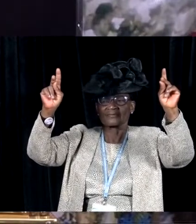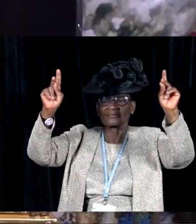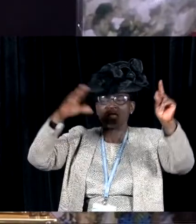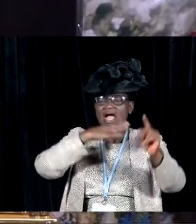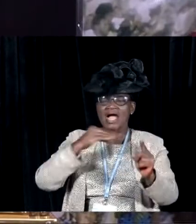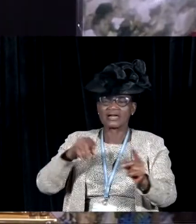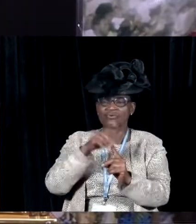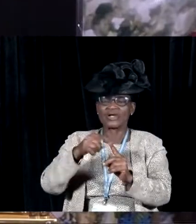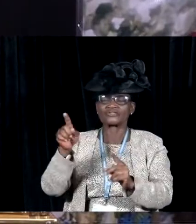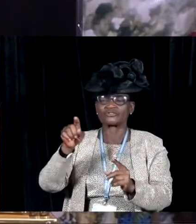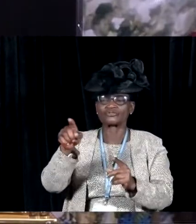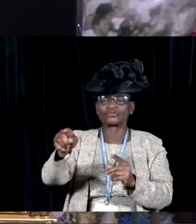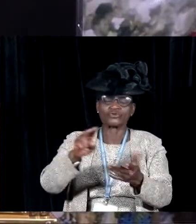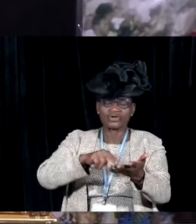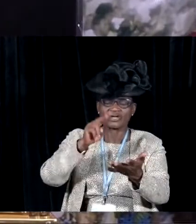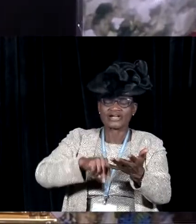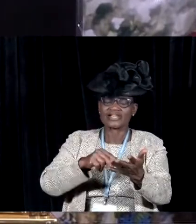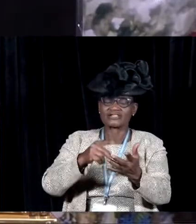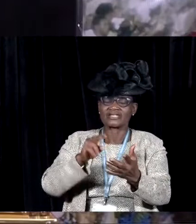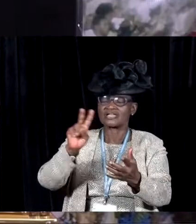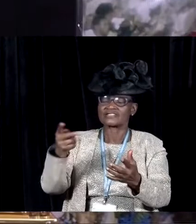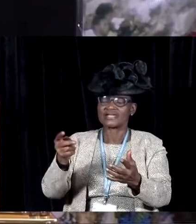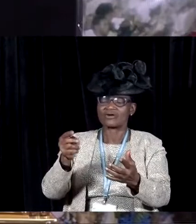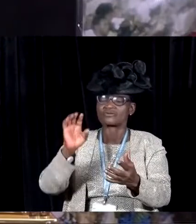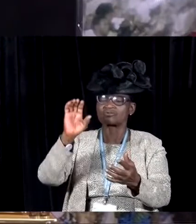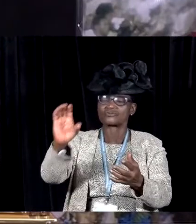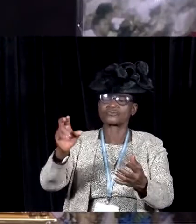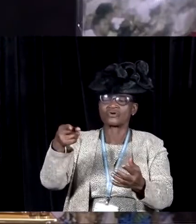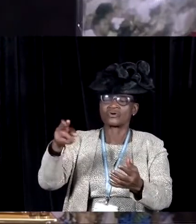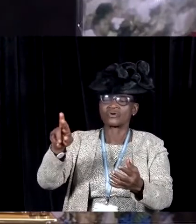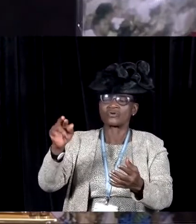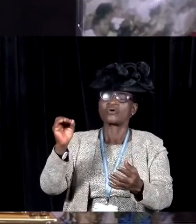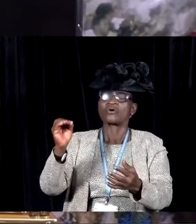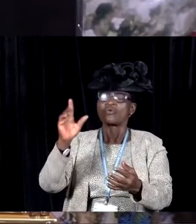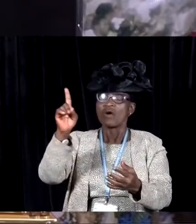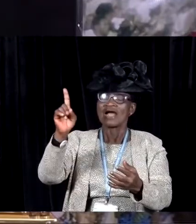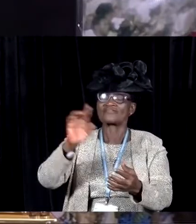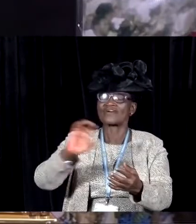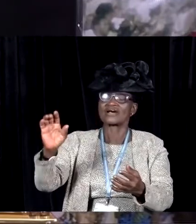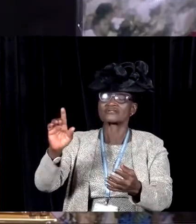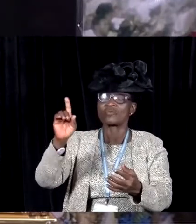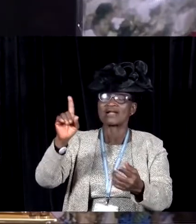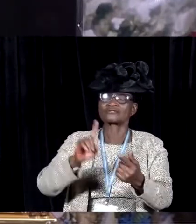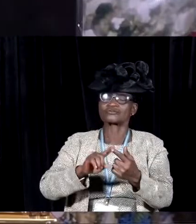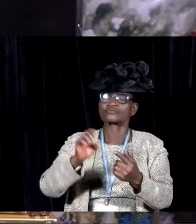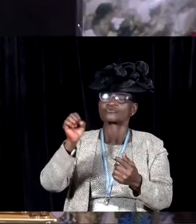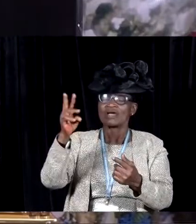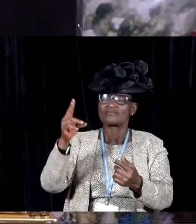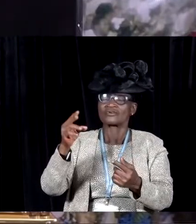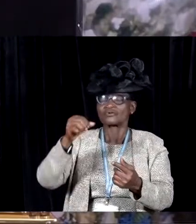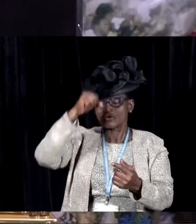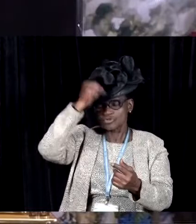And when you read 2 Chronicles chapter 1 from verse 6 to 12, 2 Chronicles 1, 6 to 12,